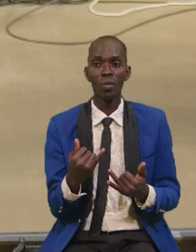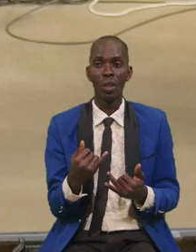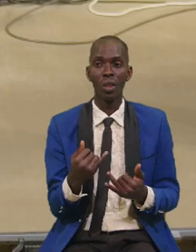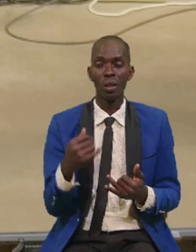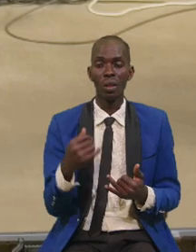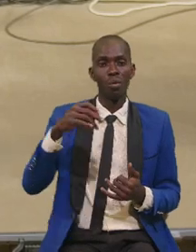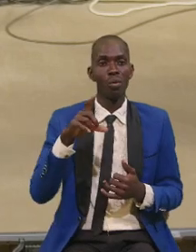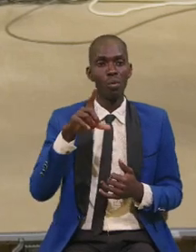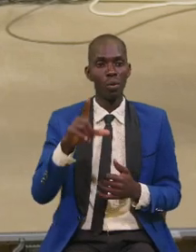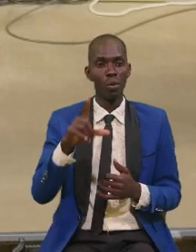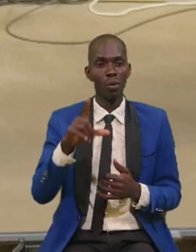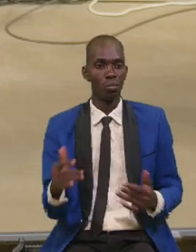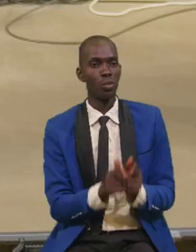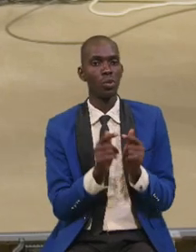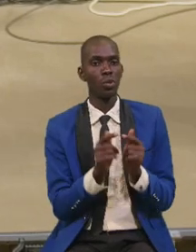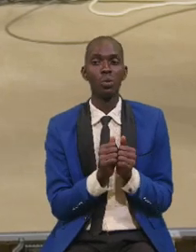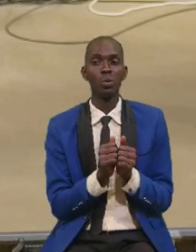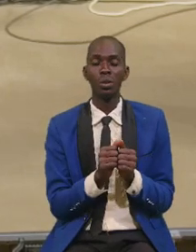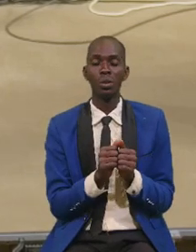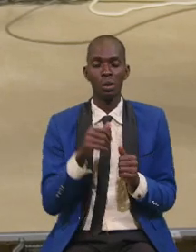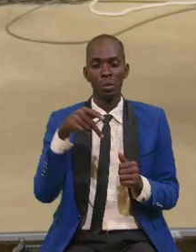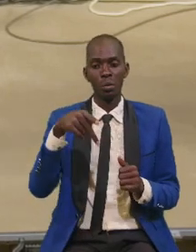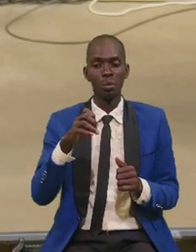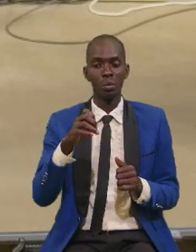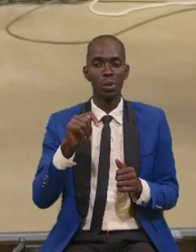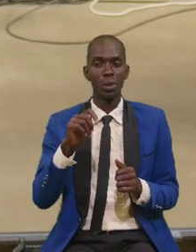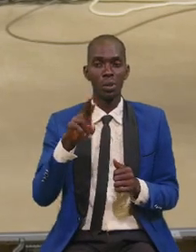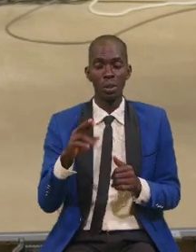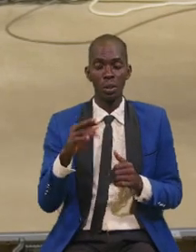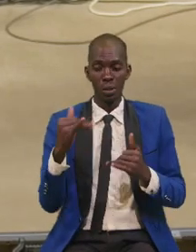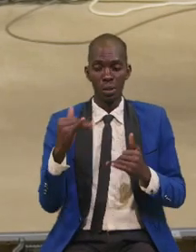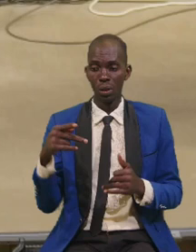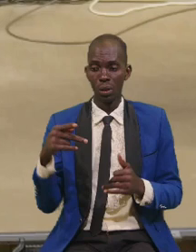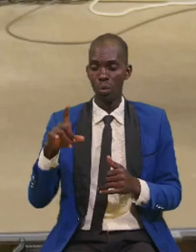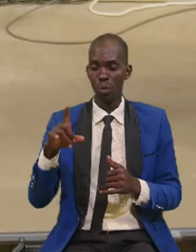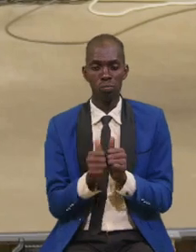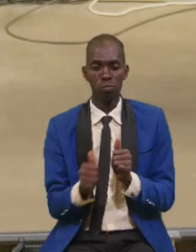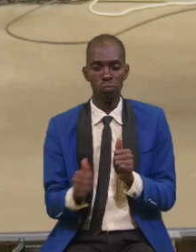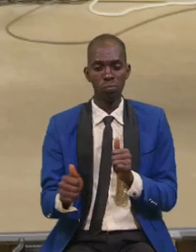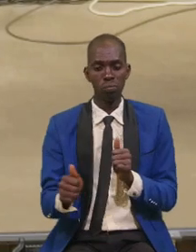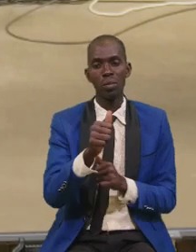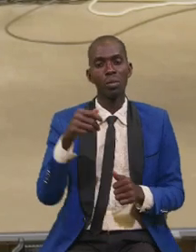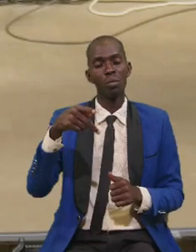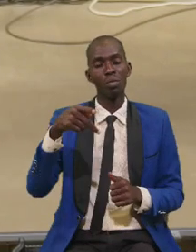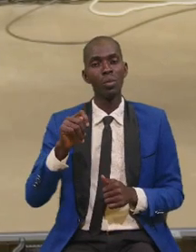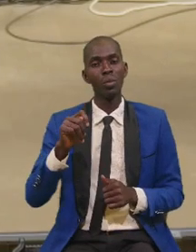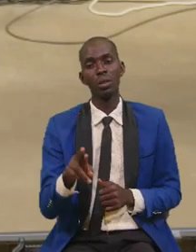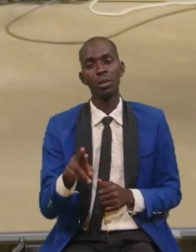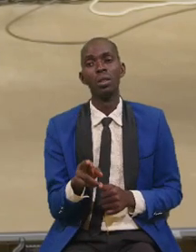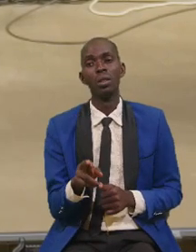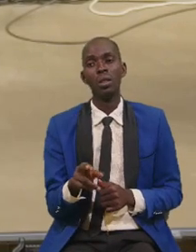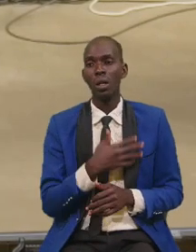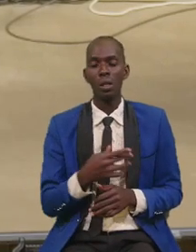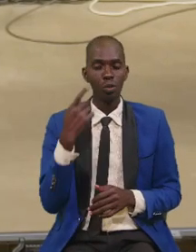him. He's gone beyond Peter. Look at him. As we don't hear about Peter in